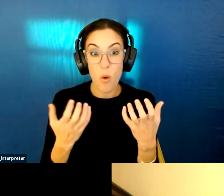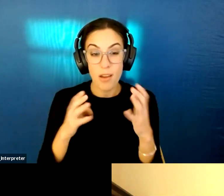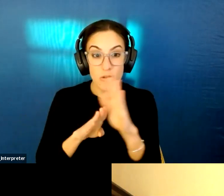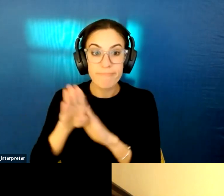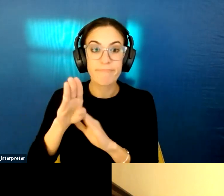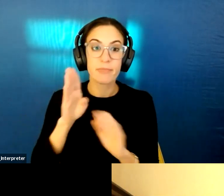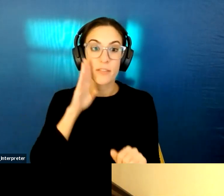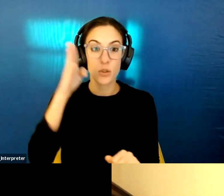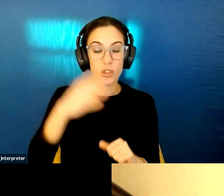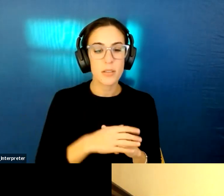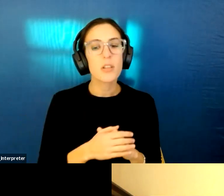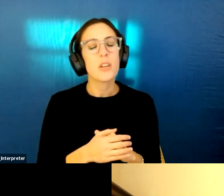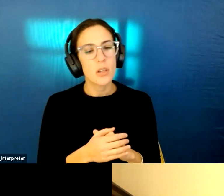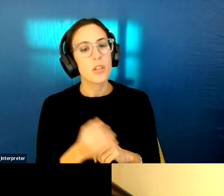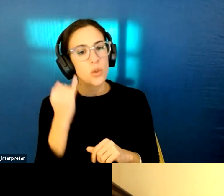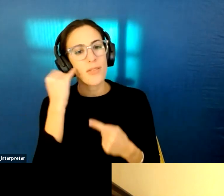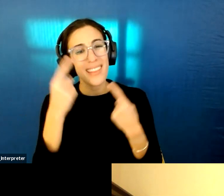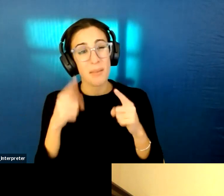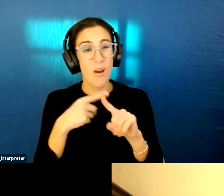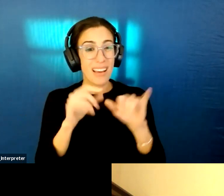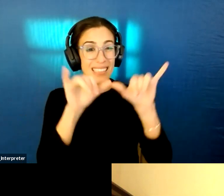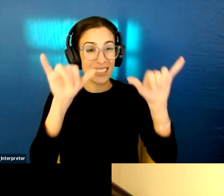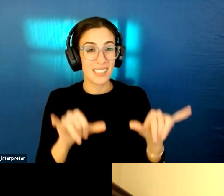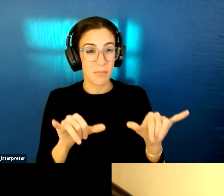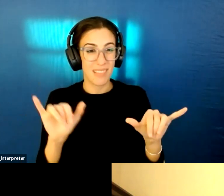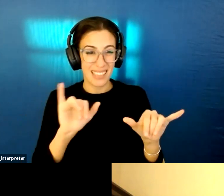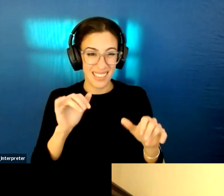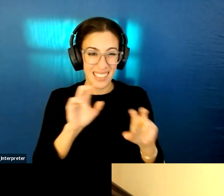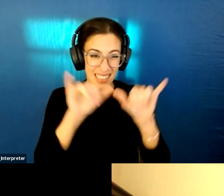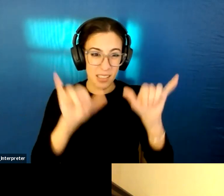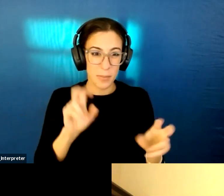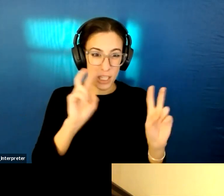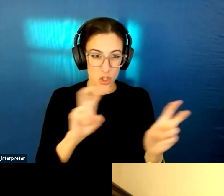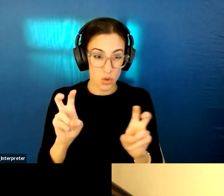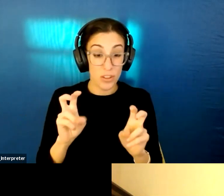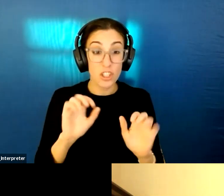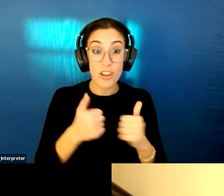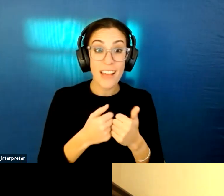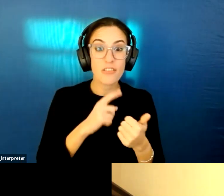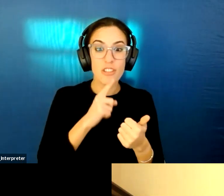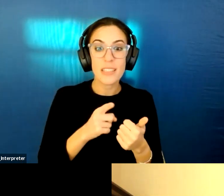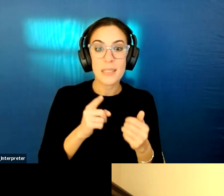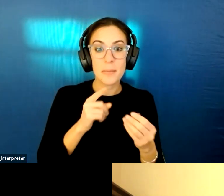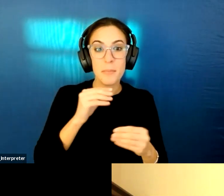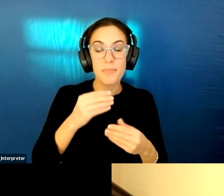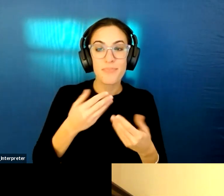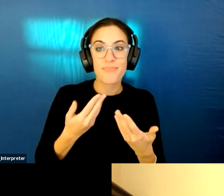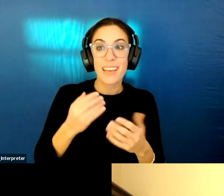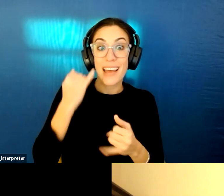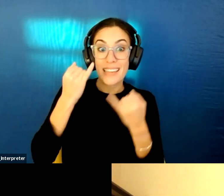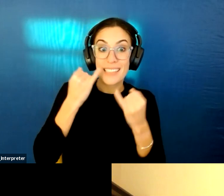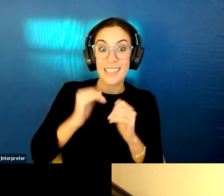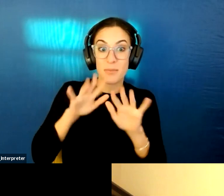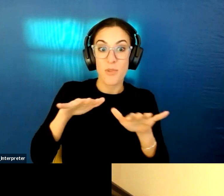So if we think about it as a systems issue, I mean, the challenge is moving these ideas across the system in such a way that it permeates the system with